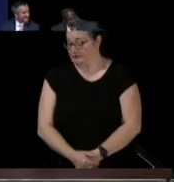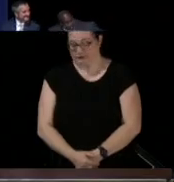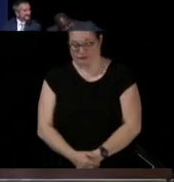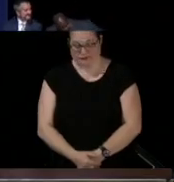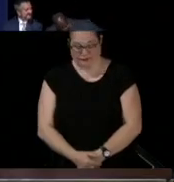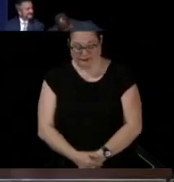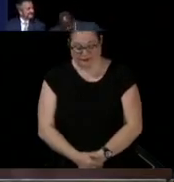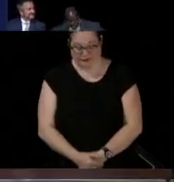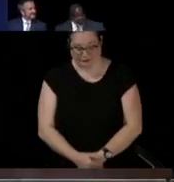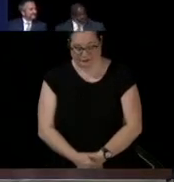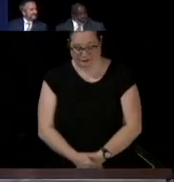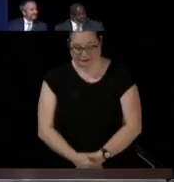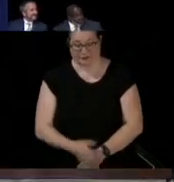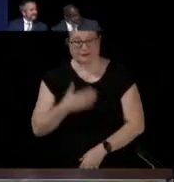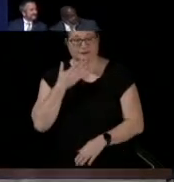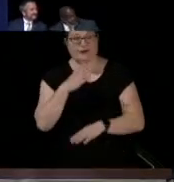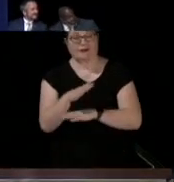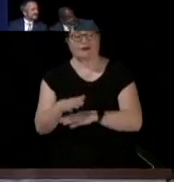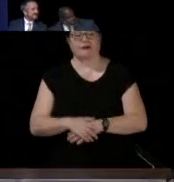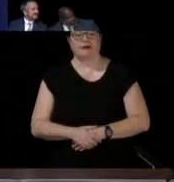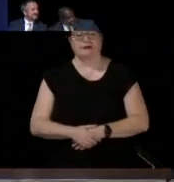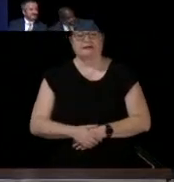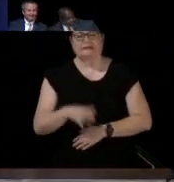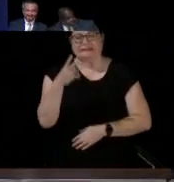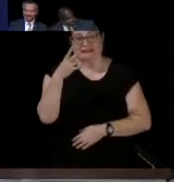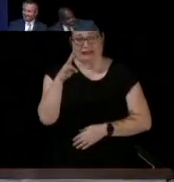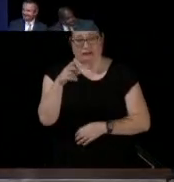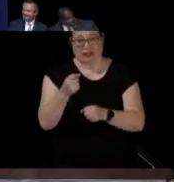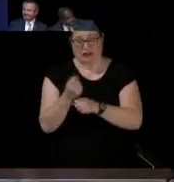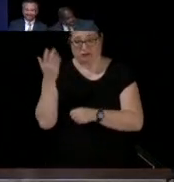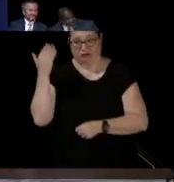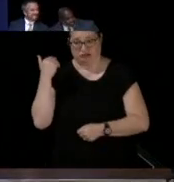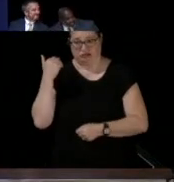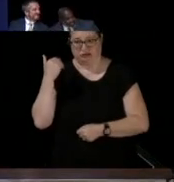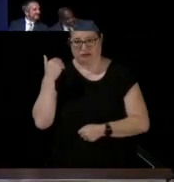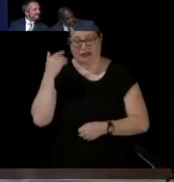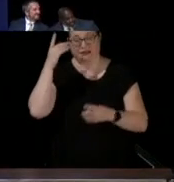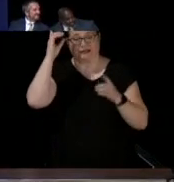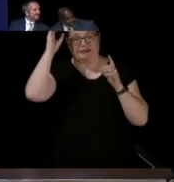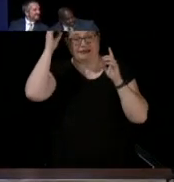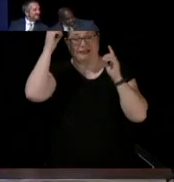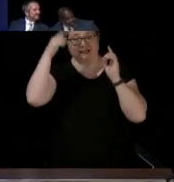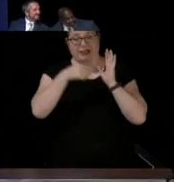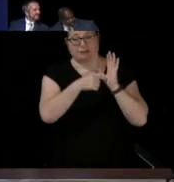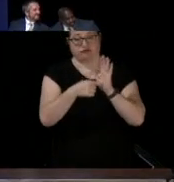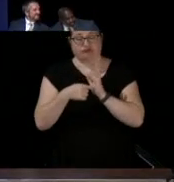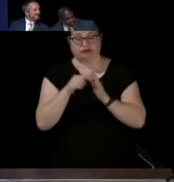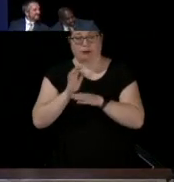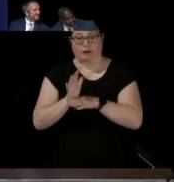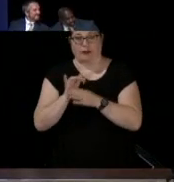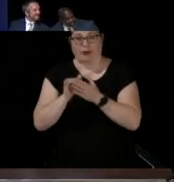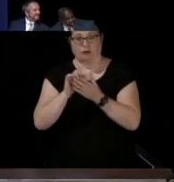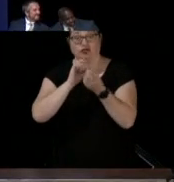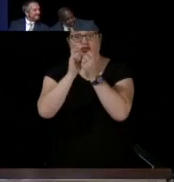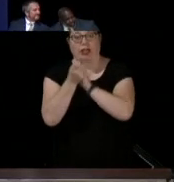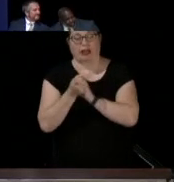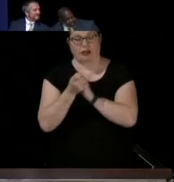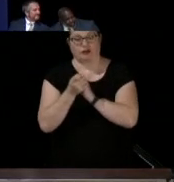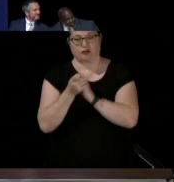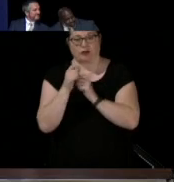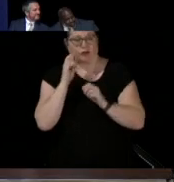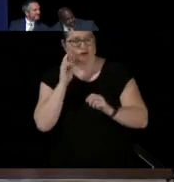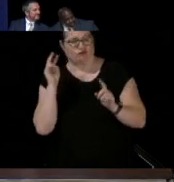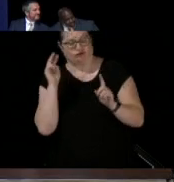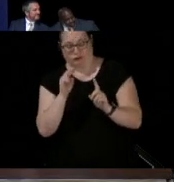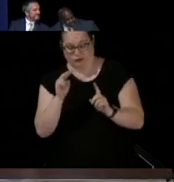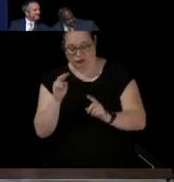Good afternoon. 17 years ago, Disney released a movie that would shape our views forever. The